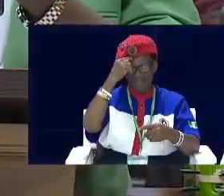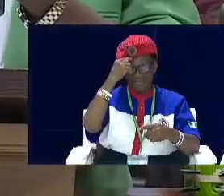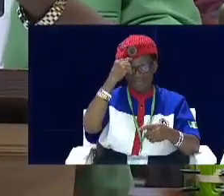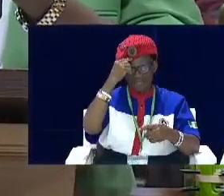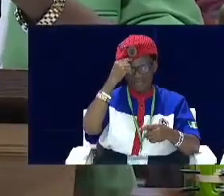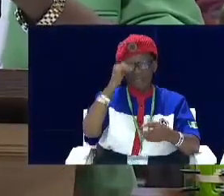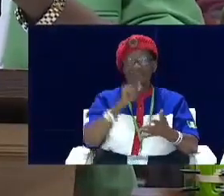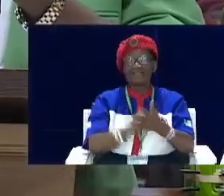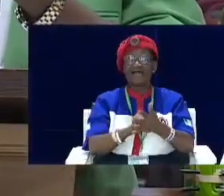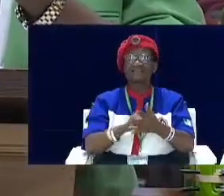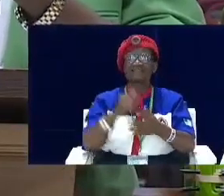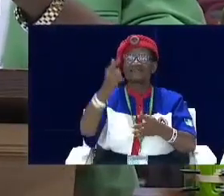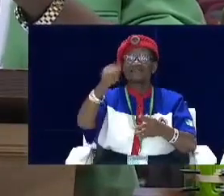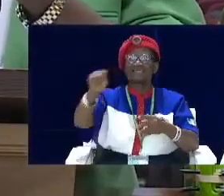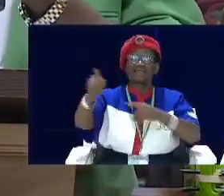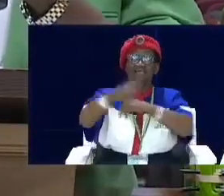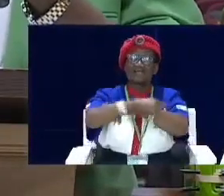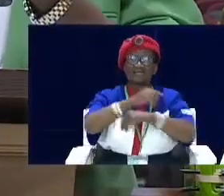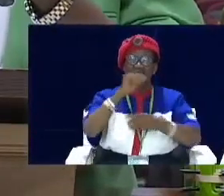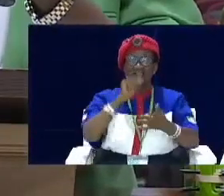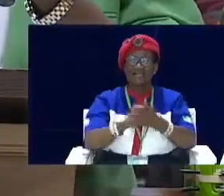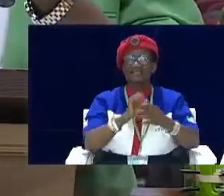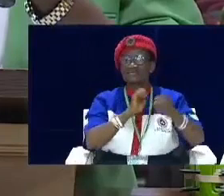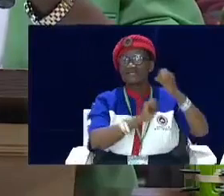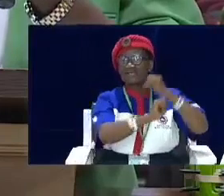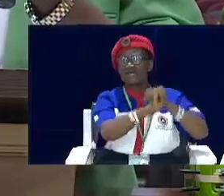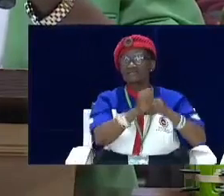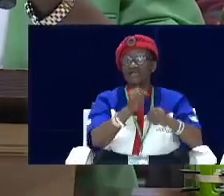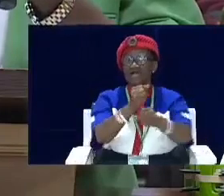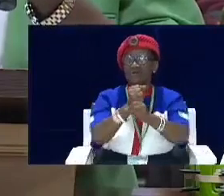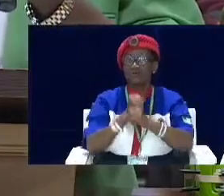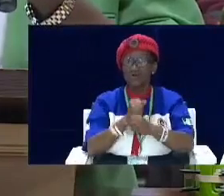day that Elisha got a double portion,